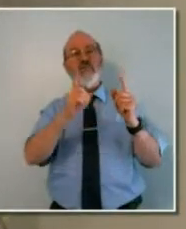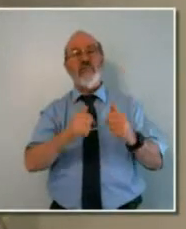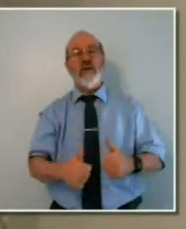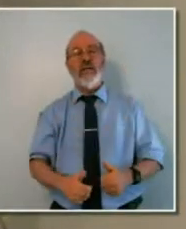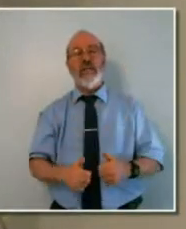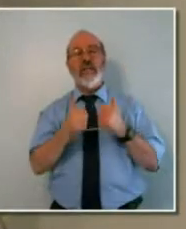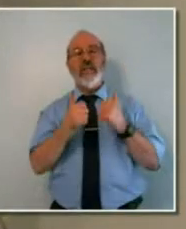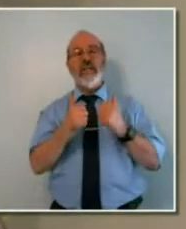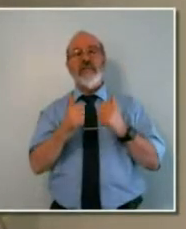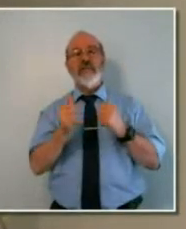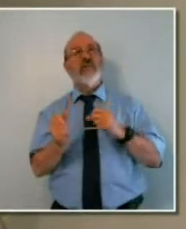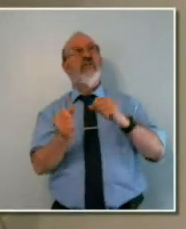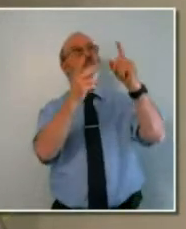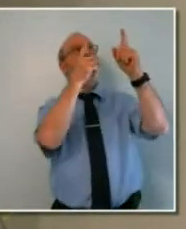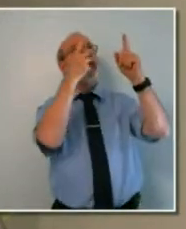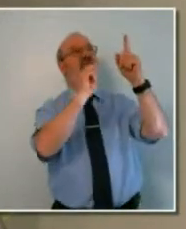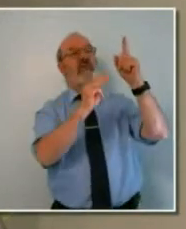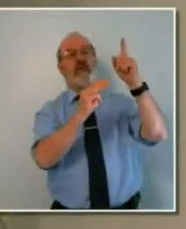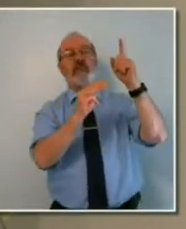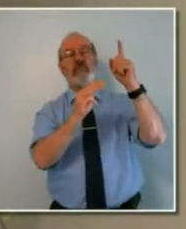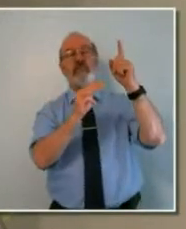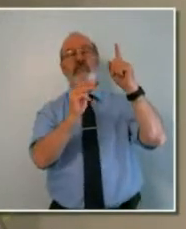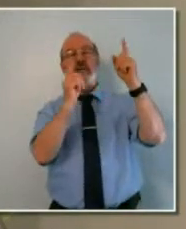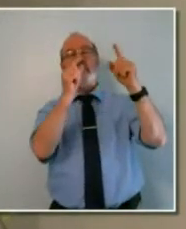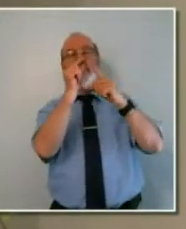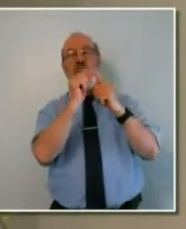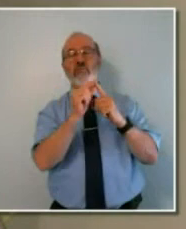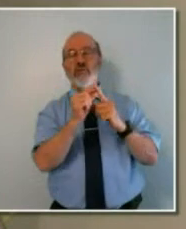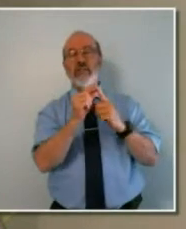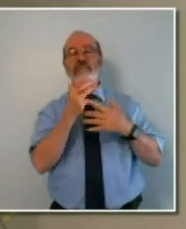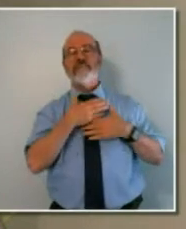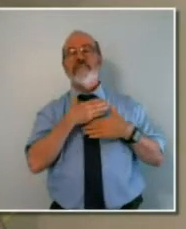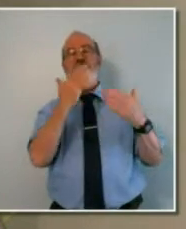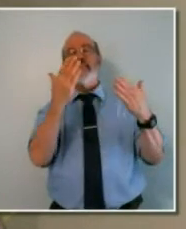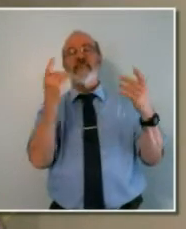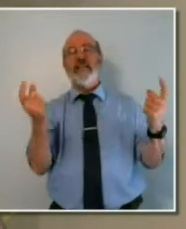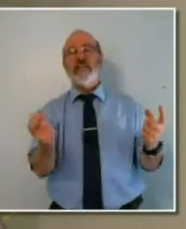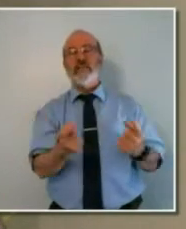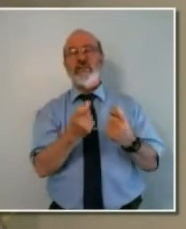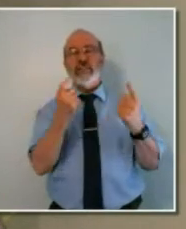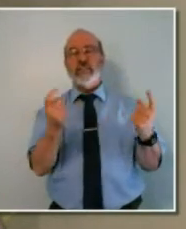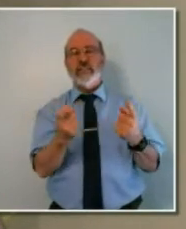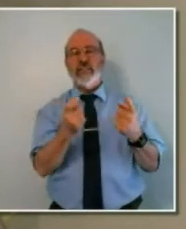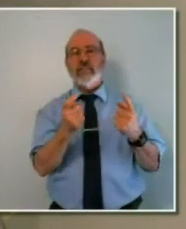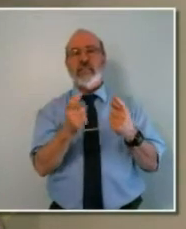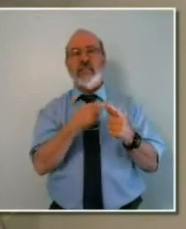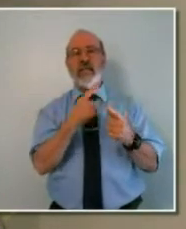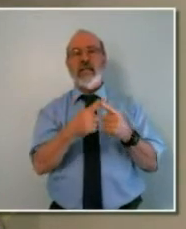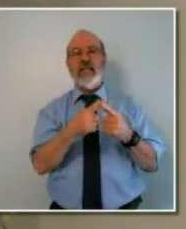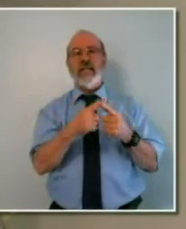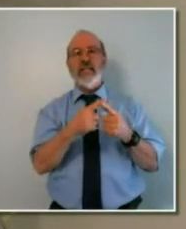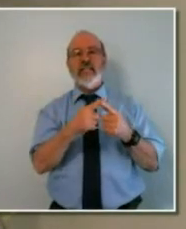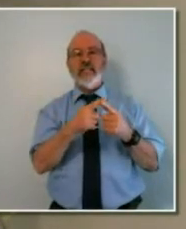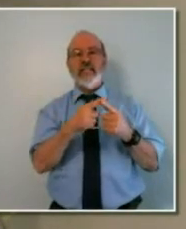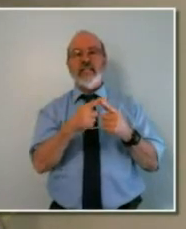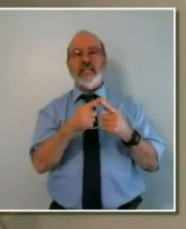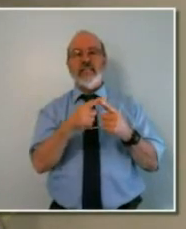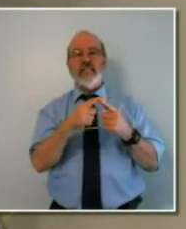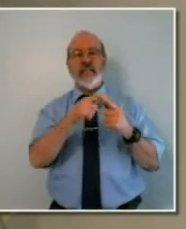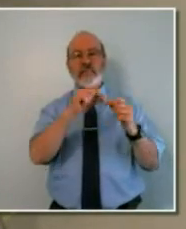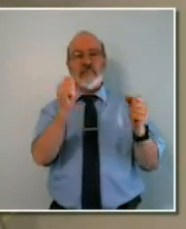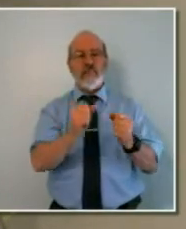turn back to Him and come with words and confess our sin and then frame our doings in such a